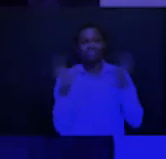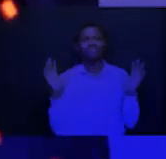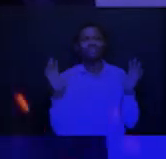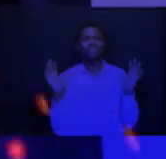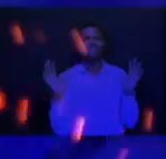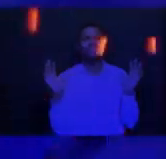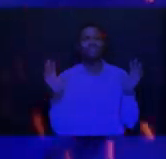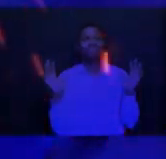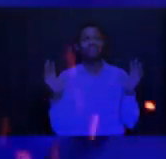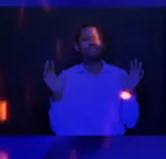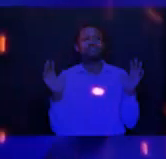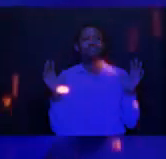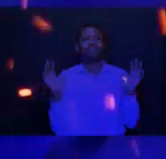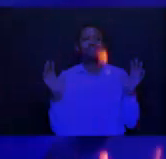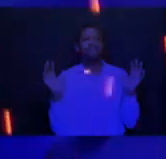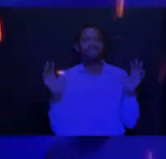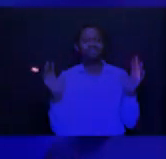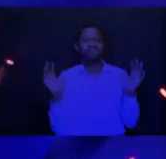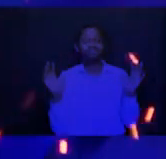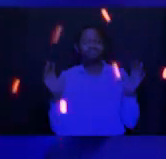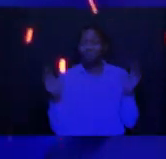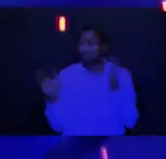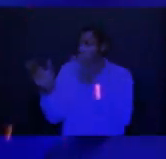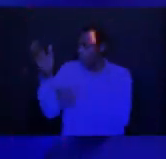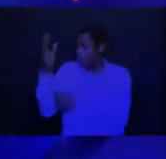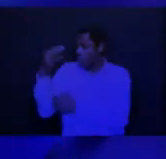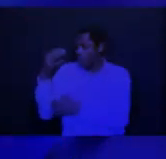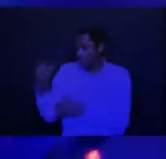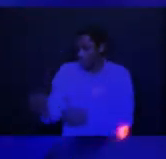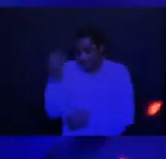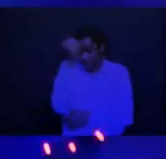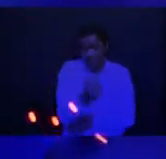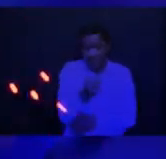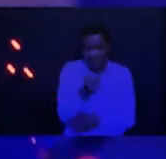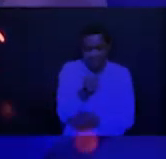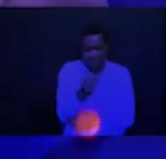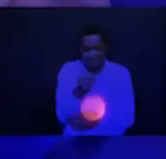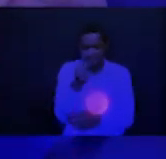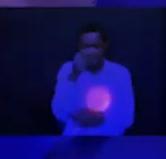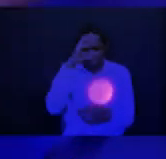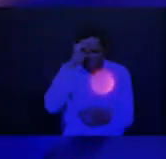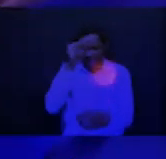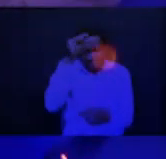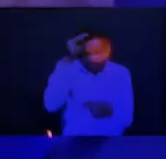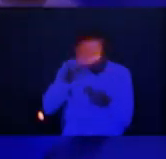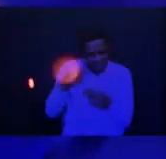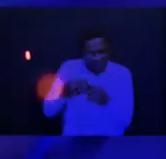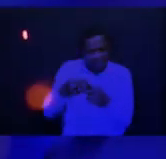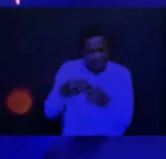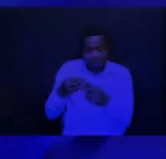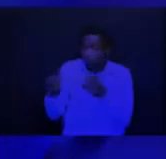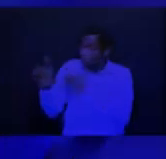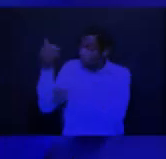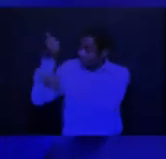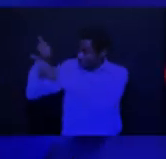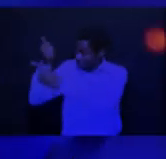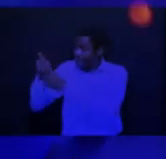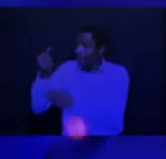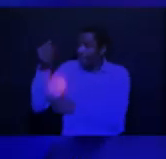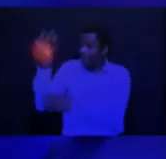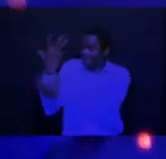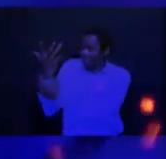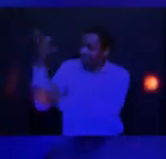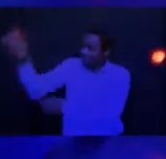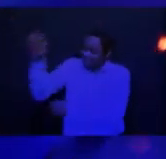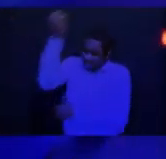He has appointed a certain man. He said, by the man he has appointed, God, the creator of the universe, has appointed